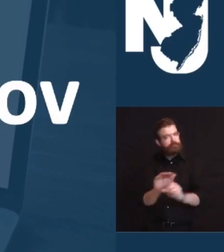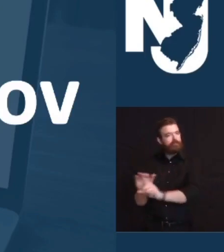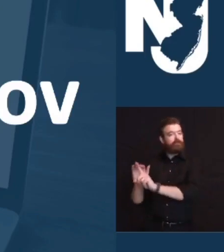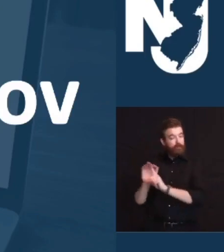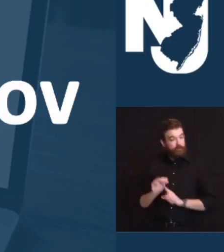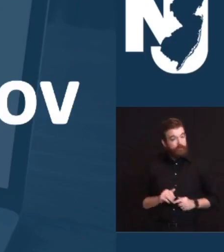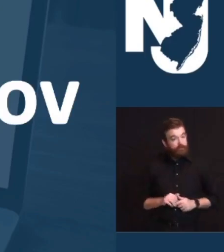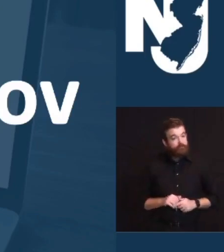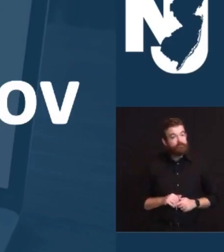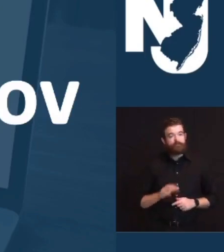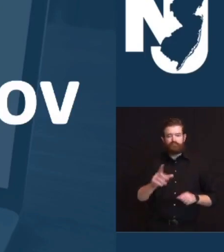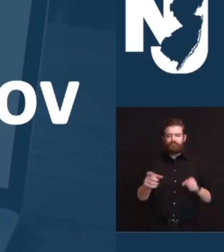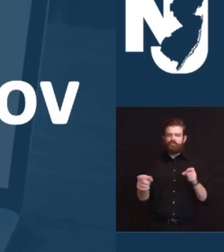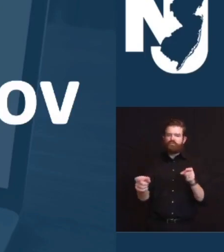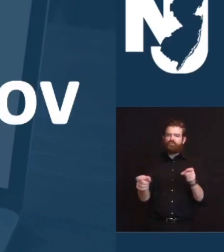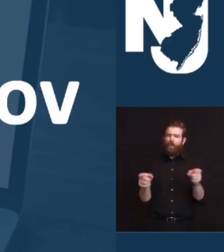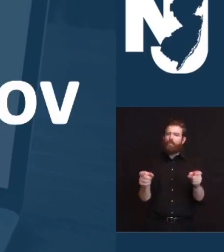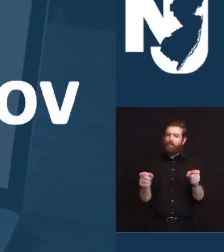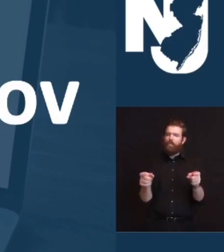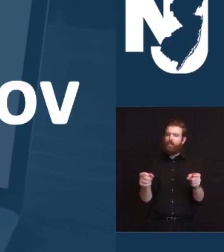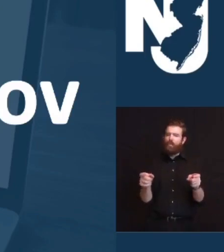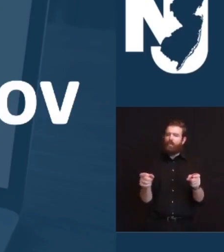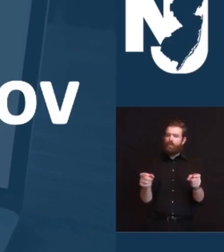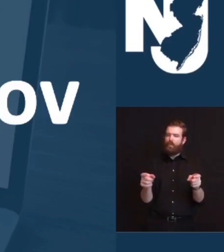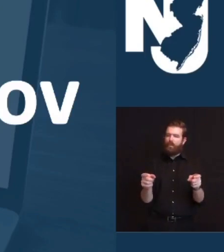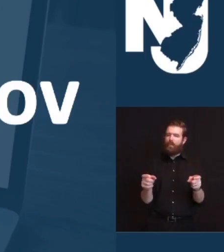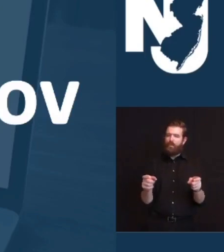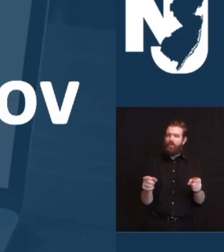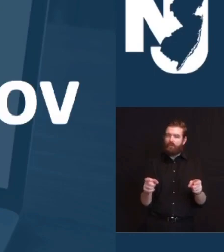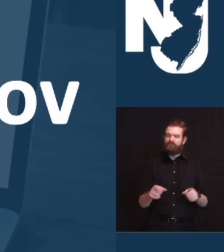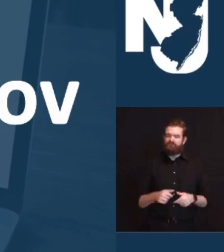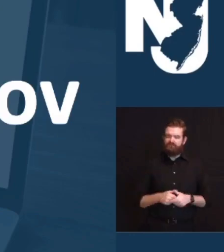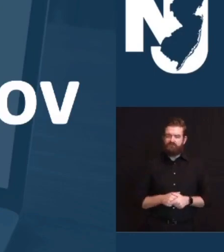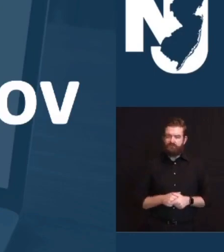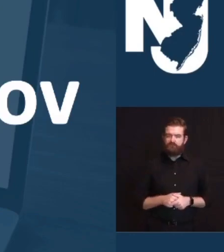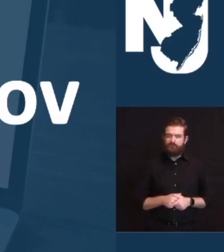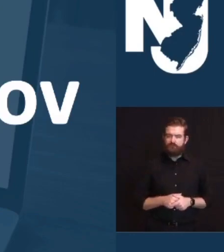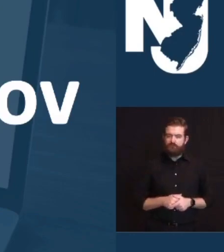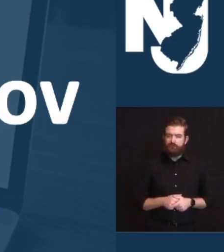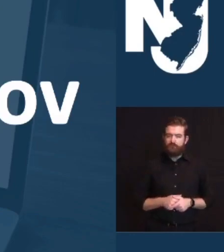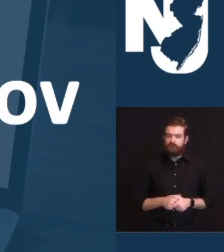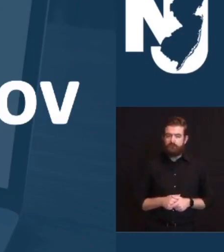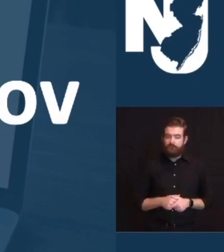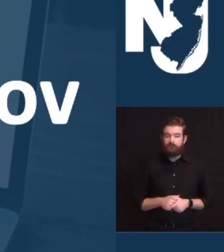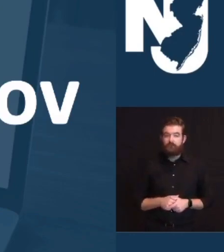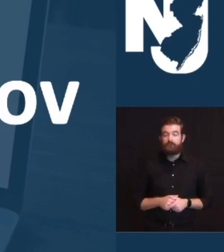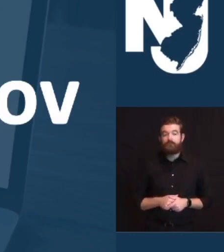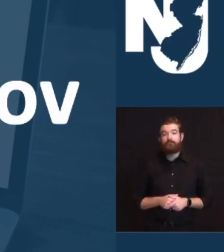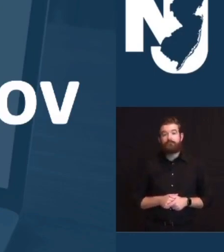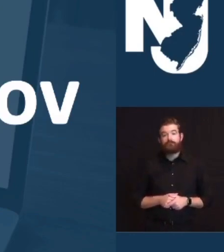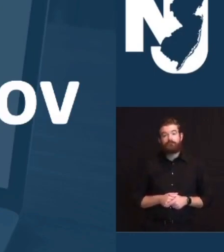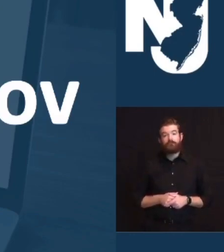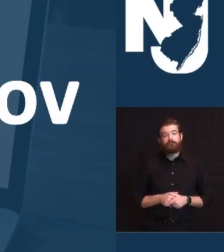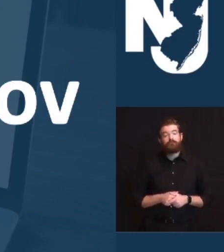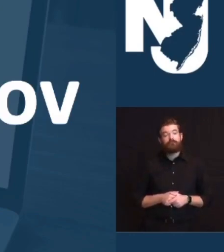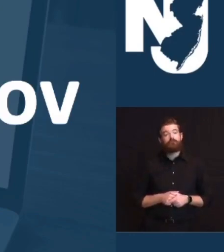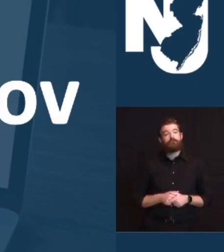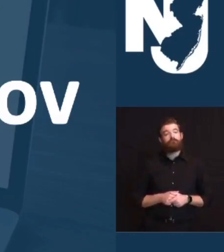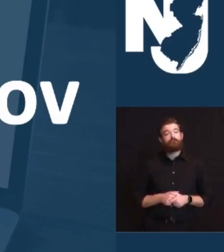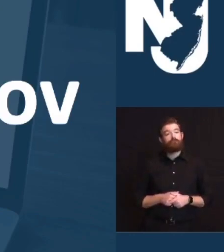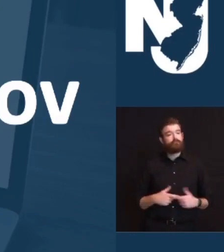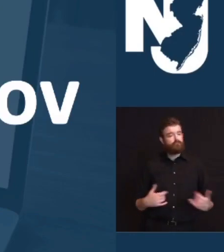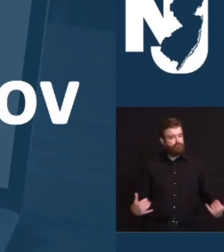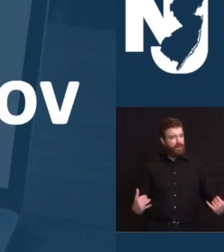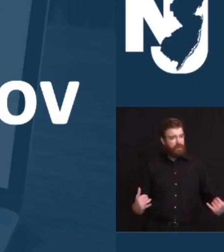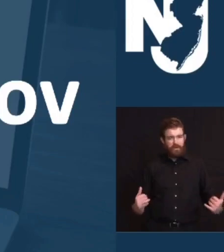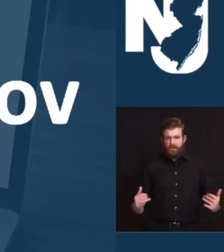enforce PAT compliance, we're largely, not entirely, but we're largely in good shape as a state. It's